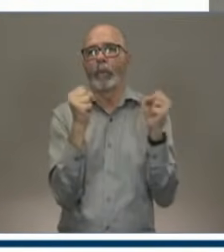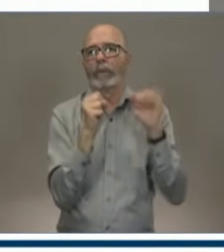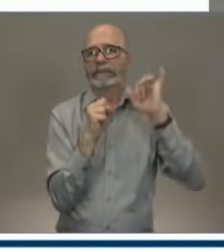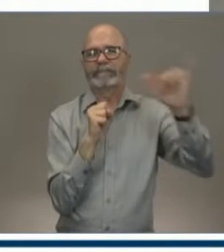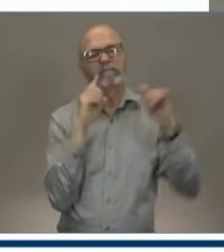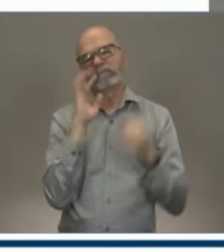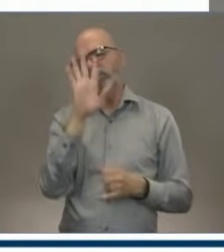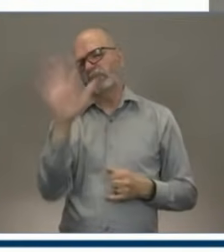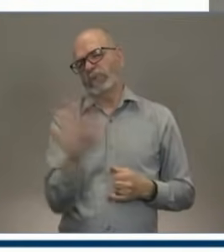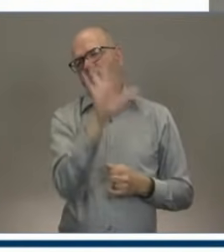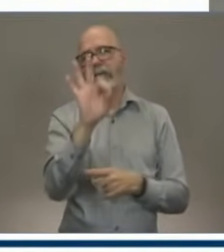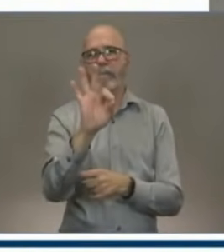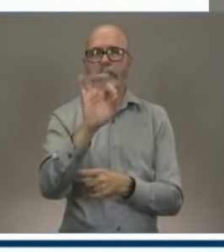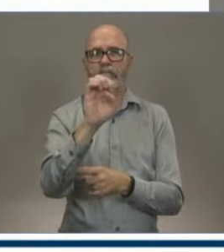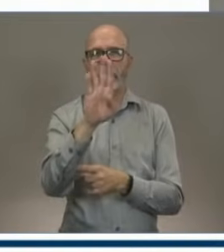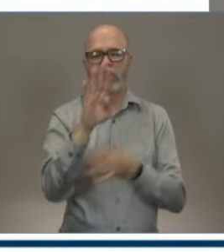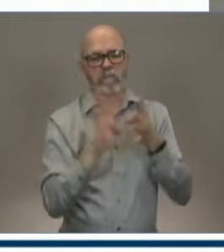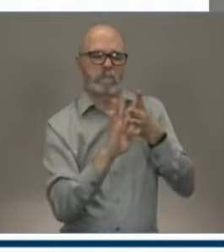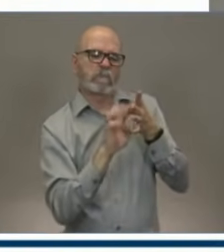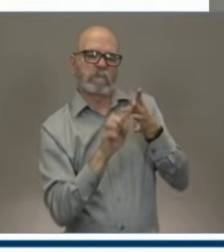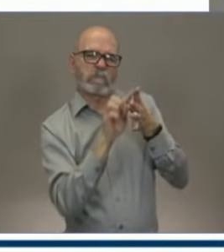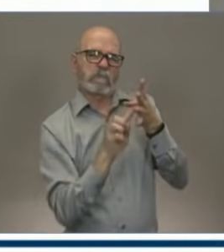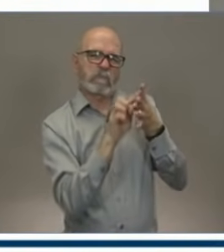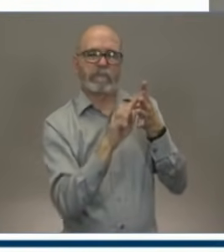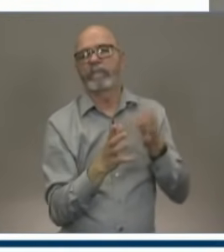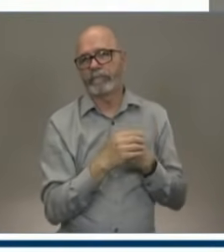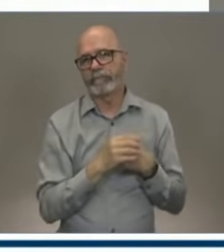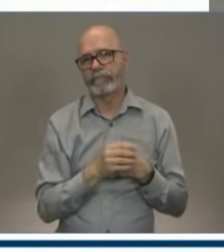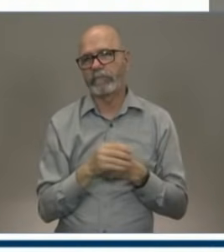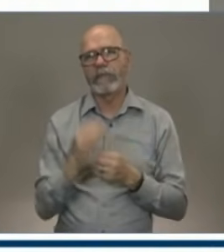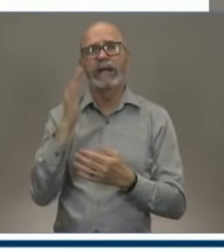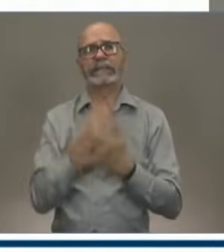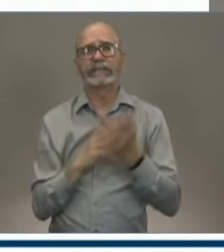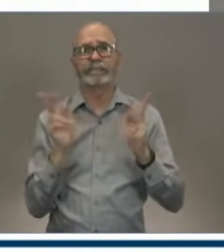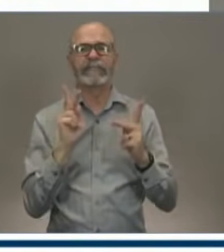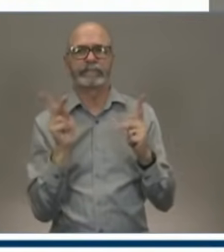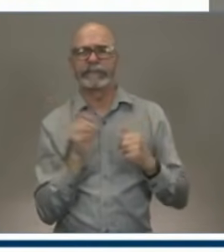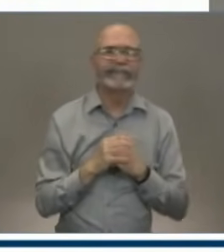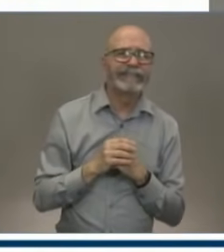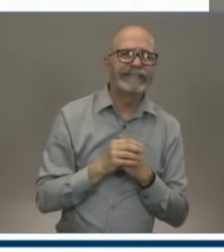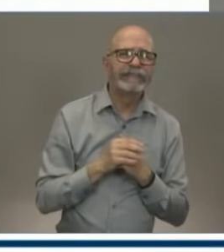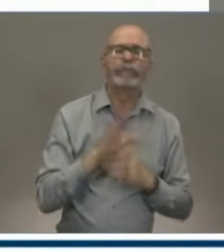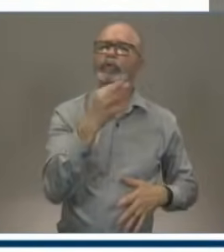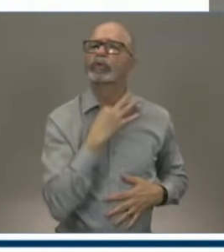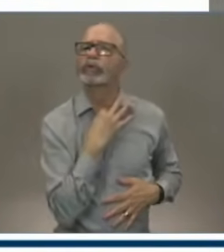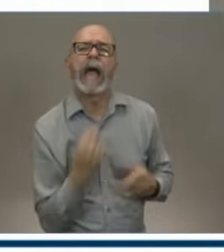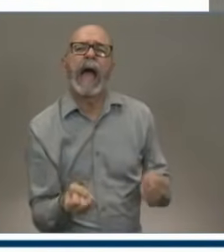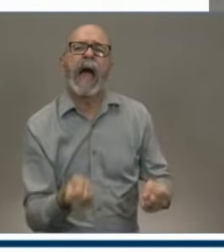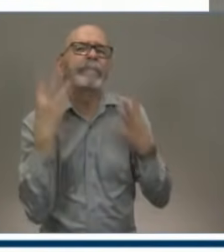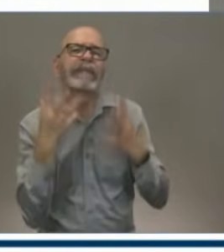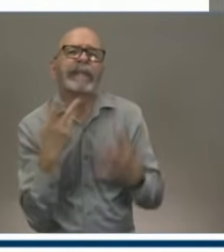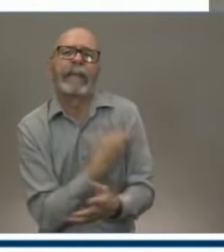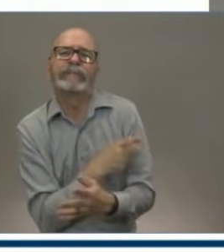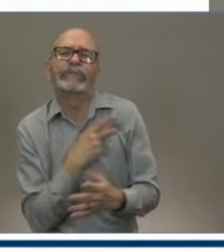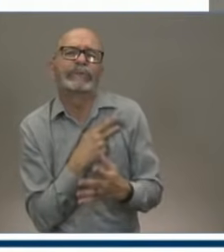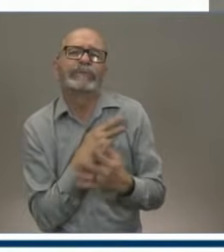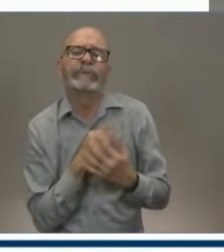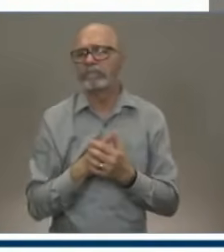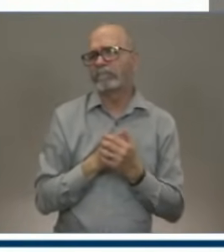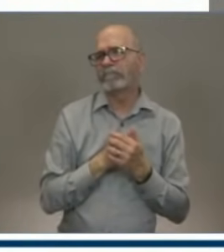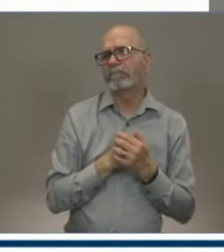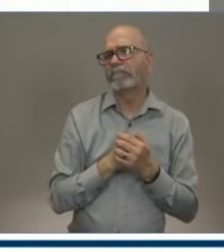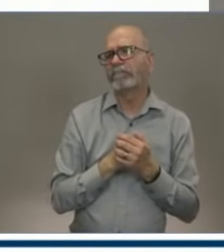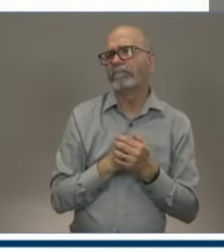to date, I know lots of people look at the numbers of our vaccine and have questions. So up to date, we've received, or up